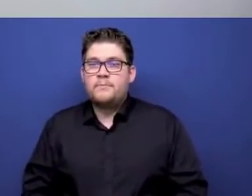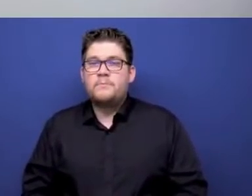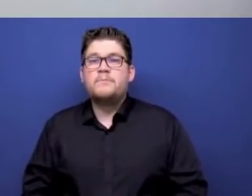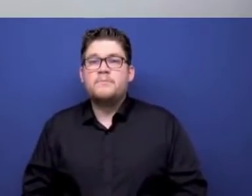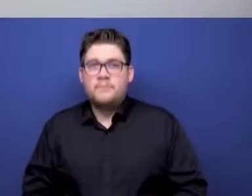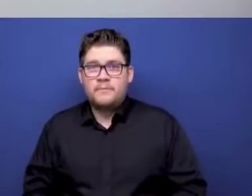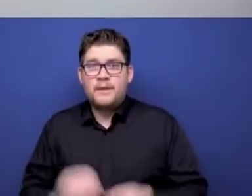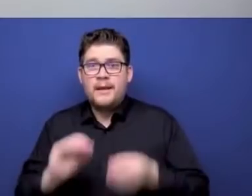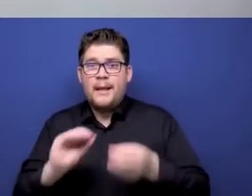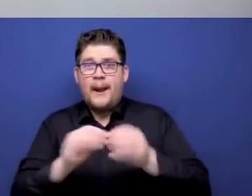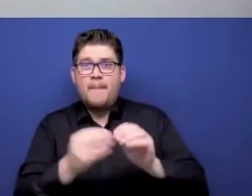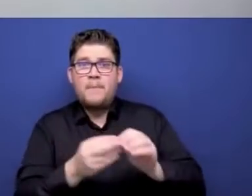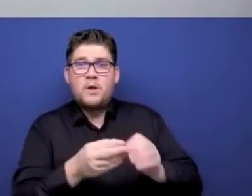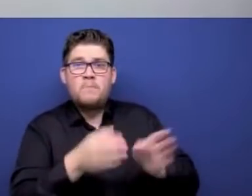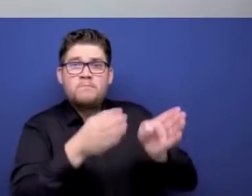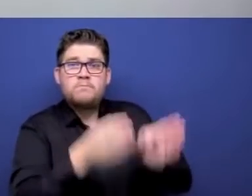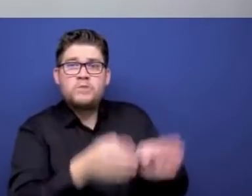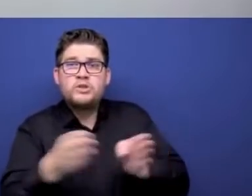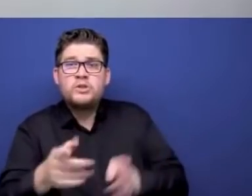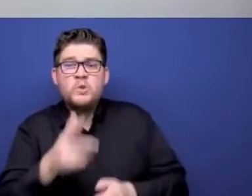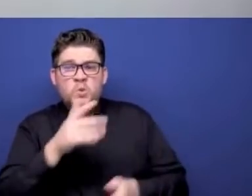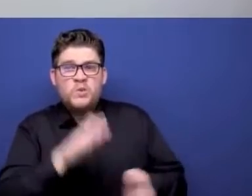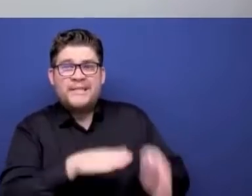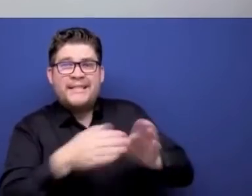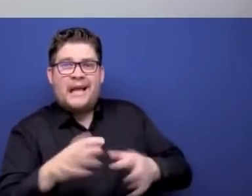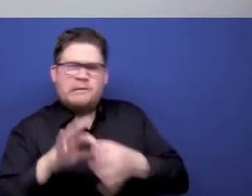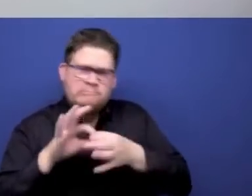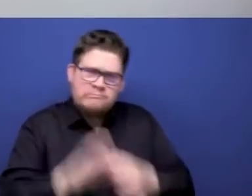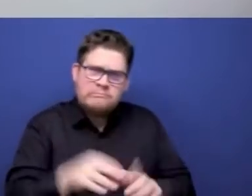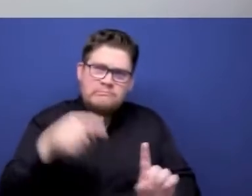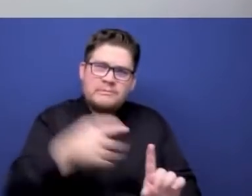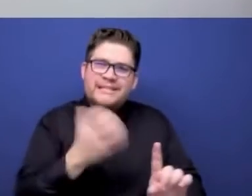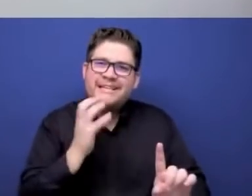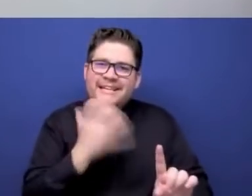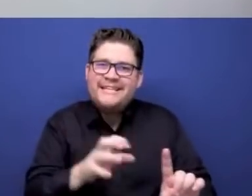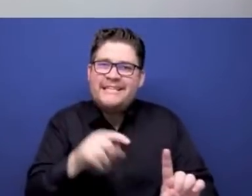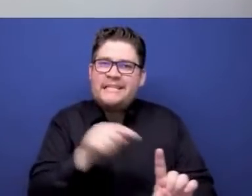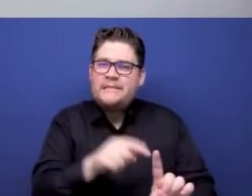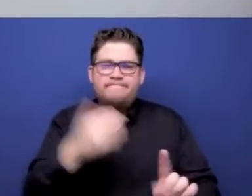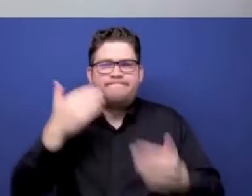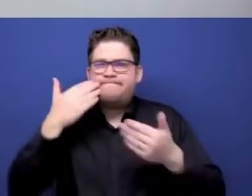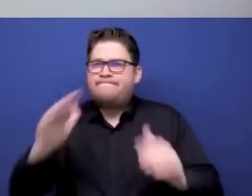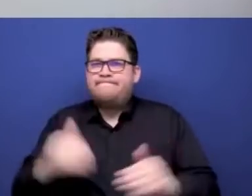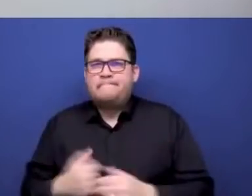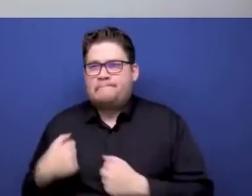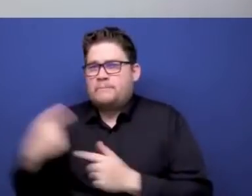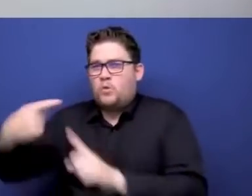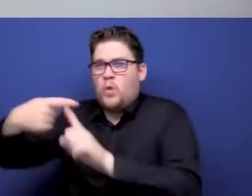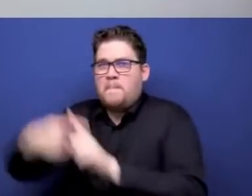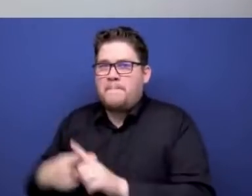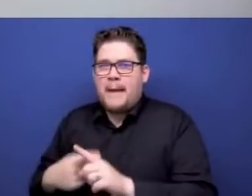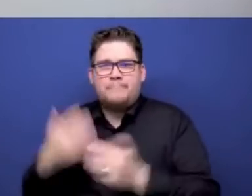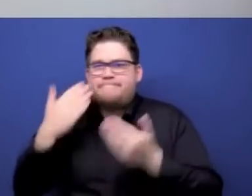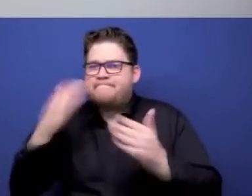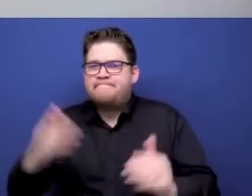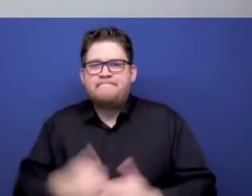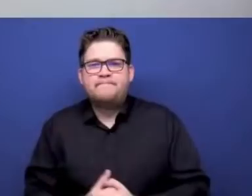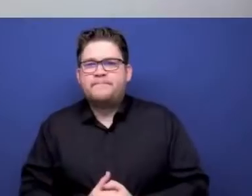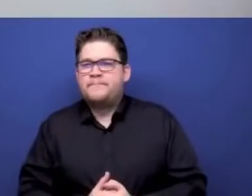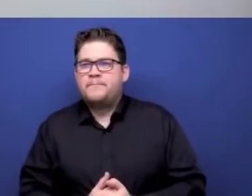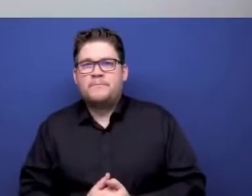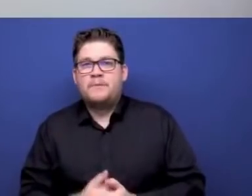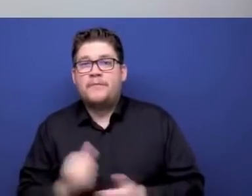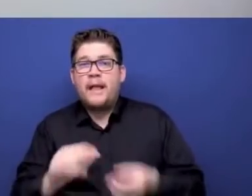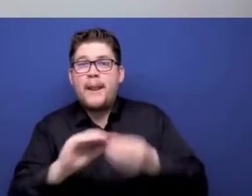we have not had that buildup of heat over the last little while, so we'll be watching and monitoring what happens over the next few